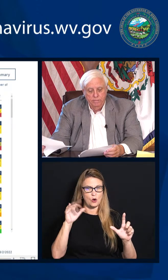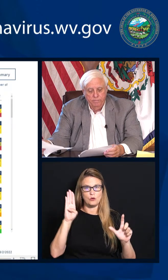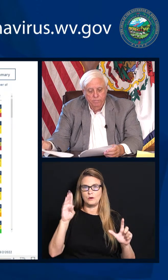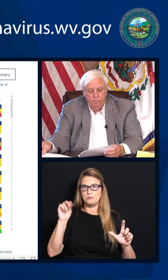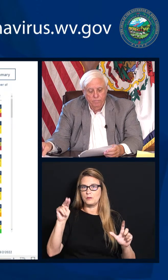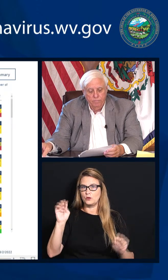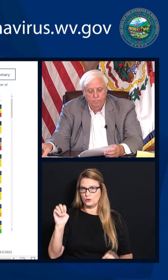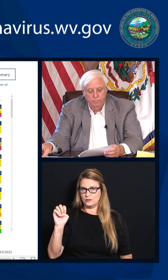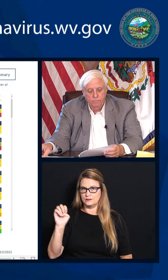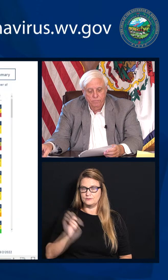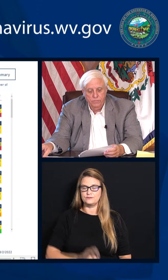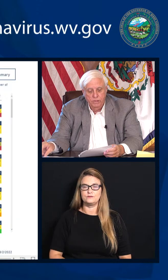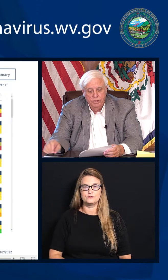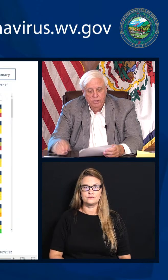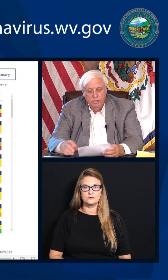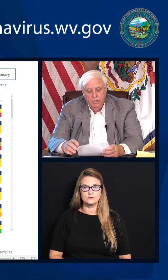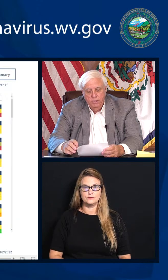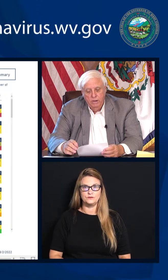County.